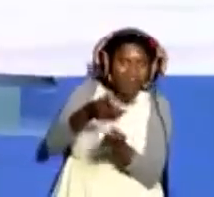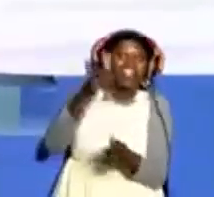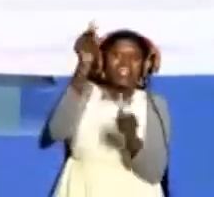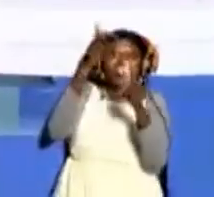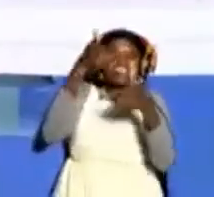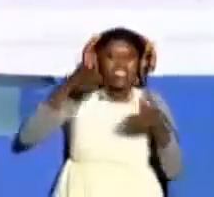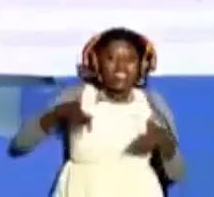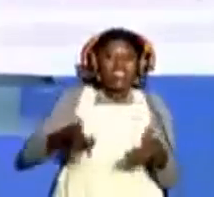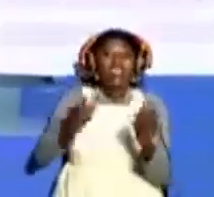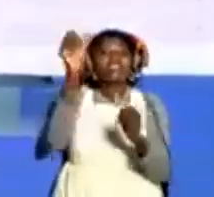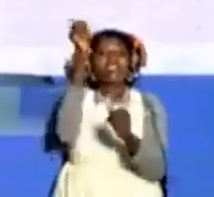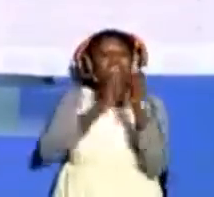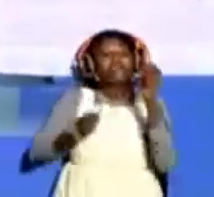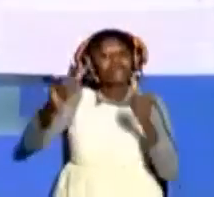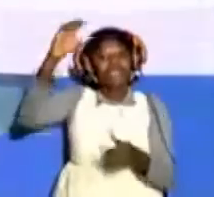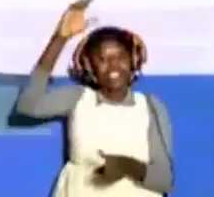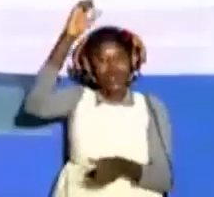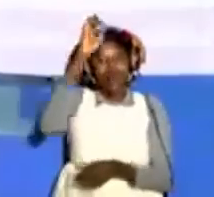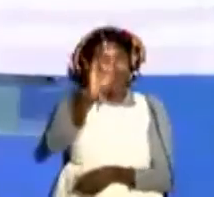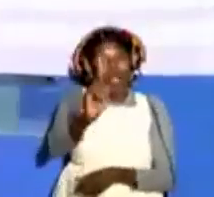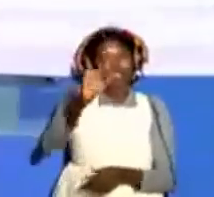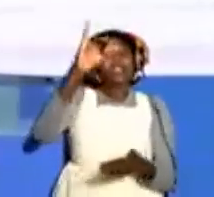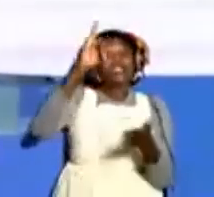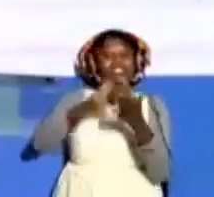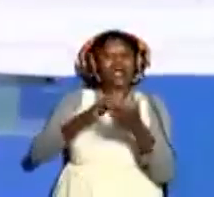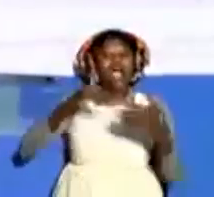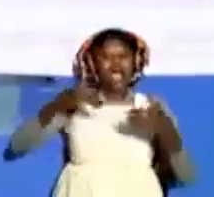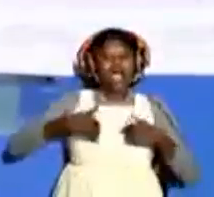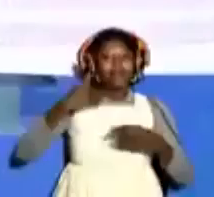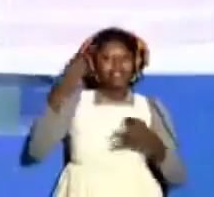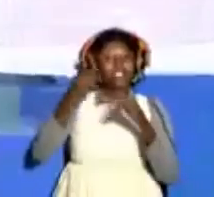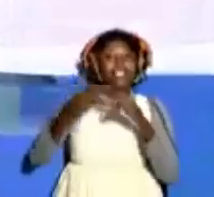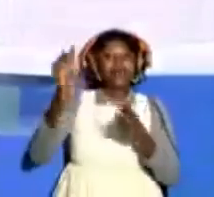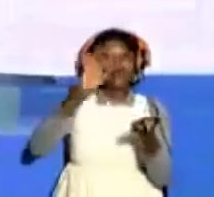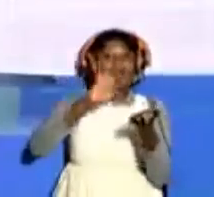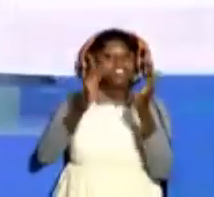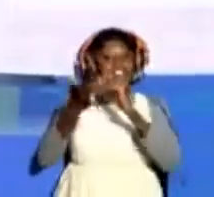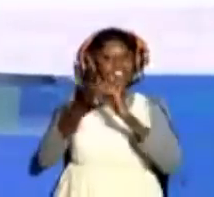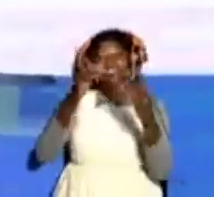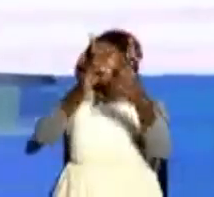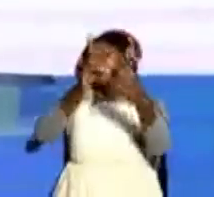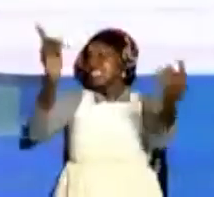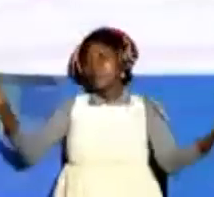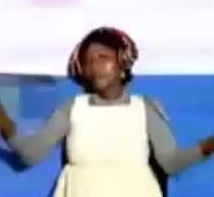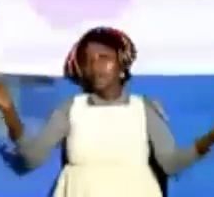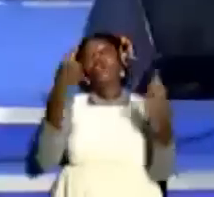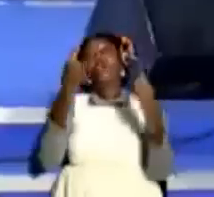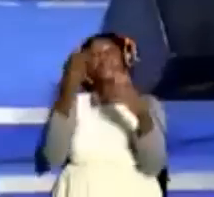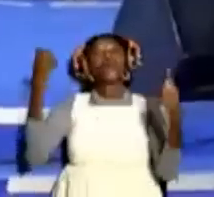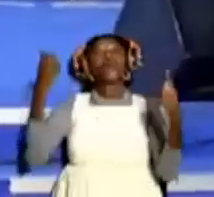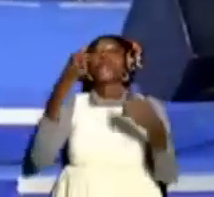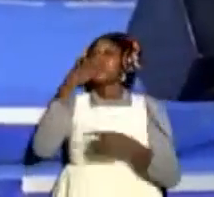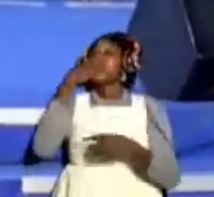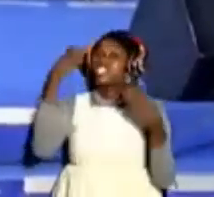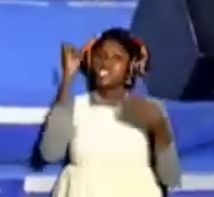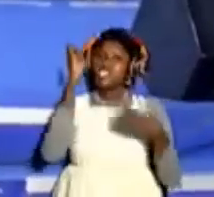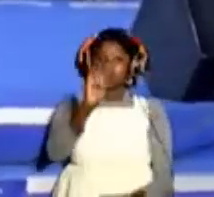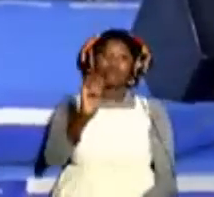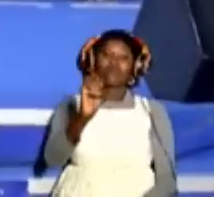Let everyone that names the name of Christ depart from iniquity.